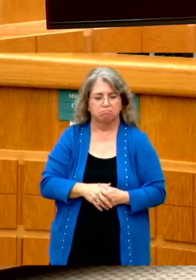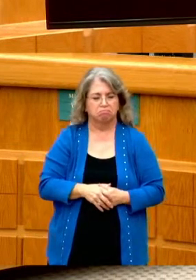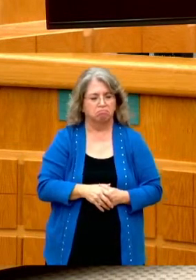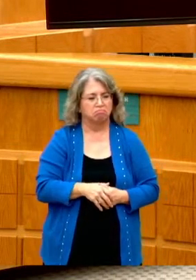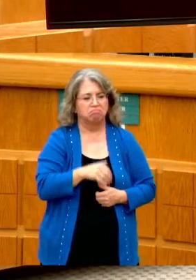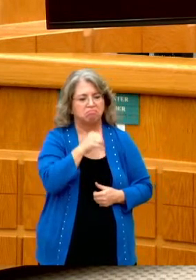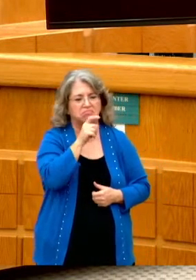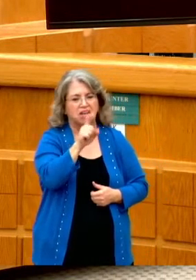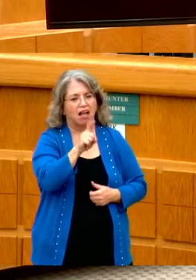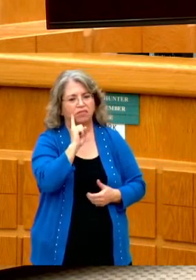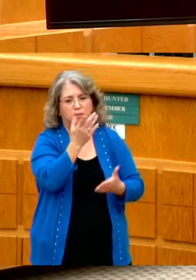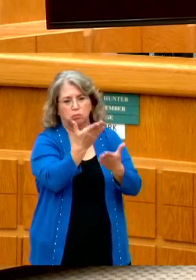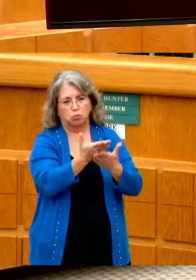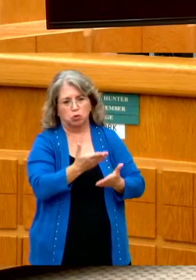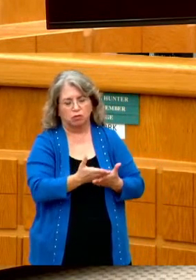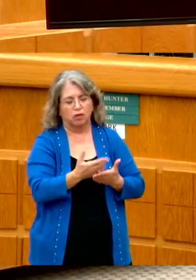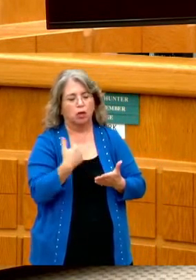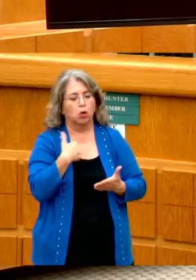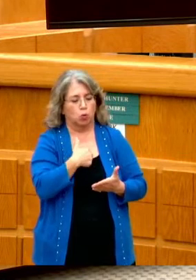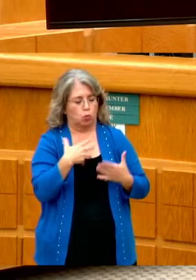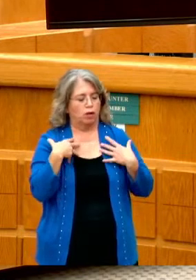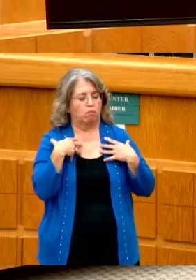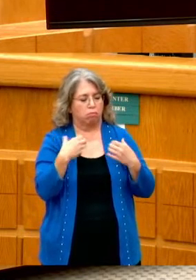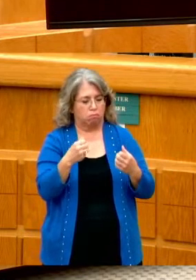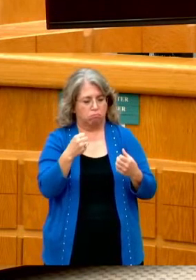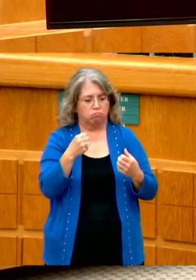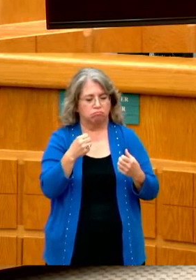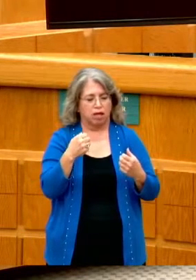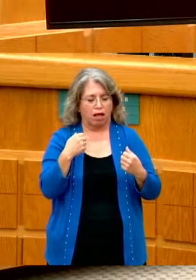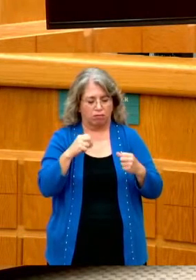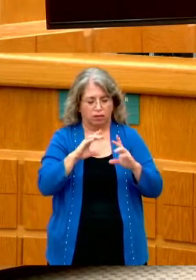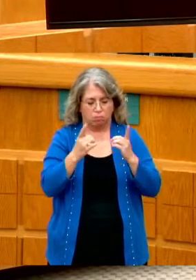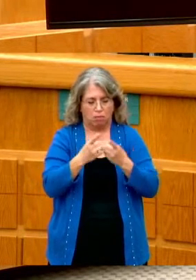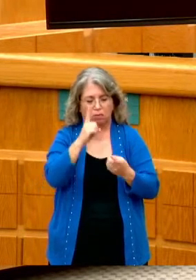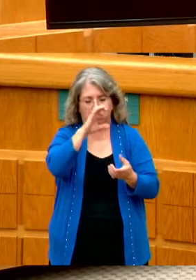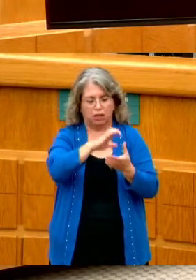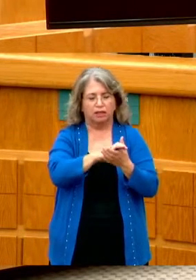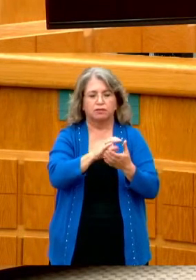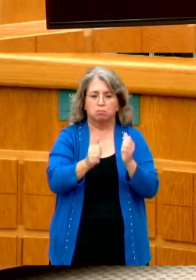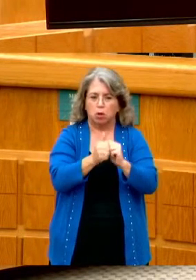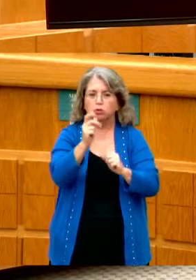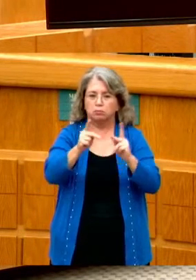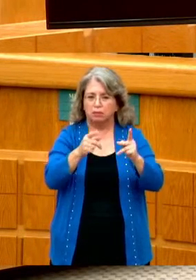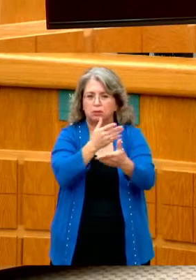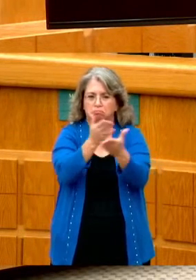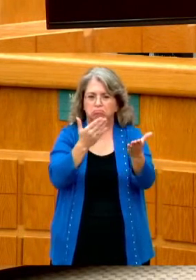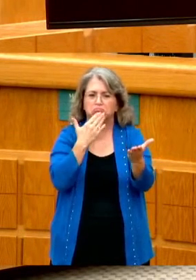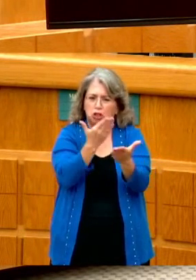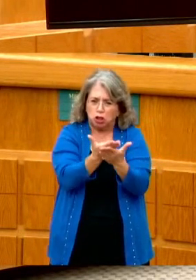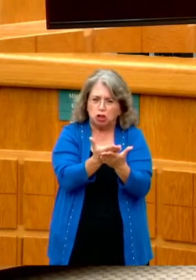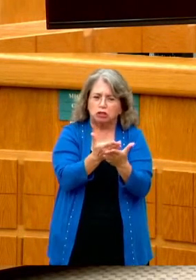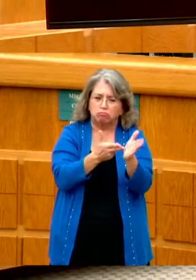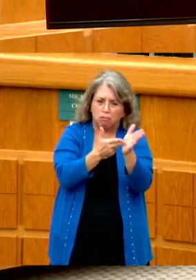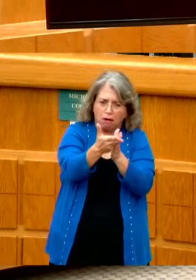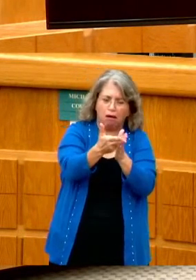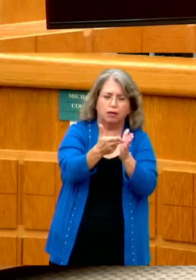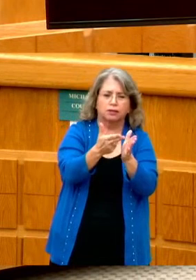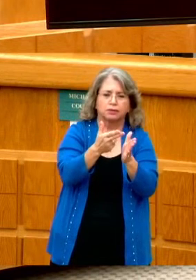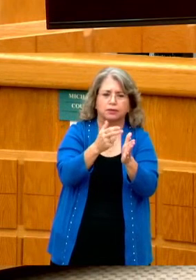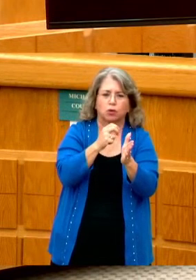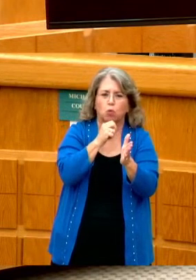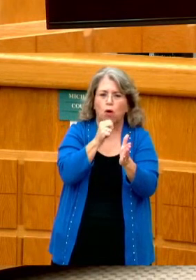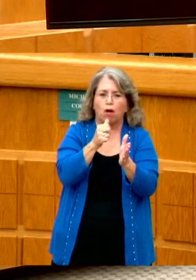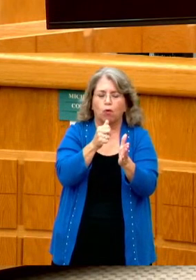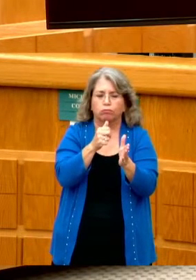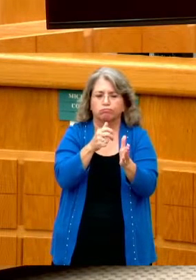people are good and would not lie to cut in front of others that are more vulnerable to getting this virus. The phases